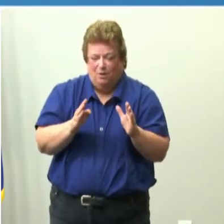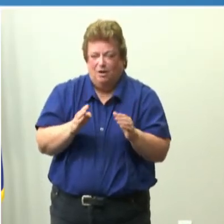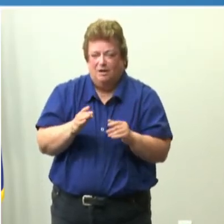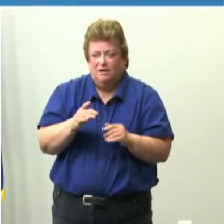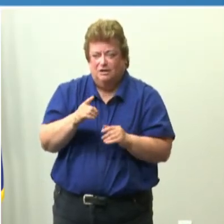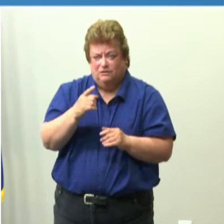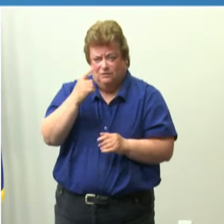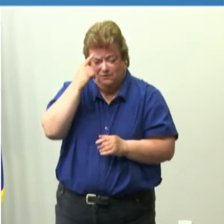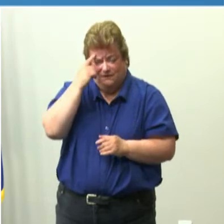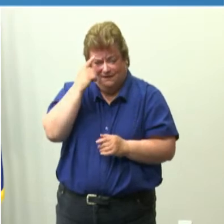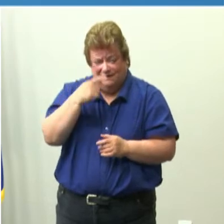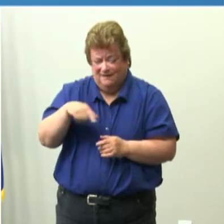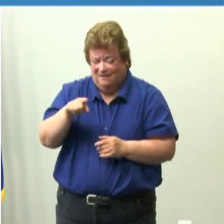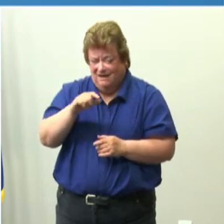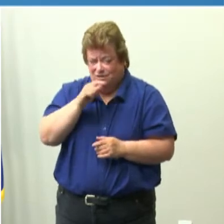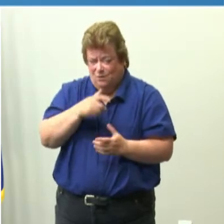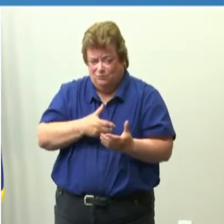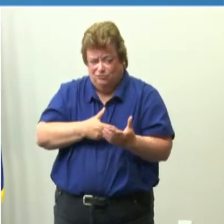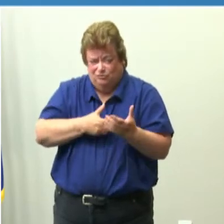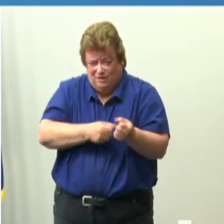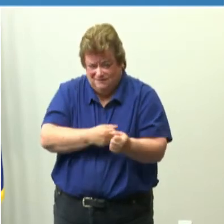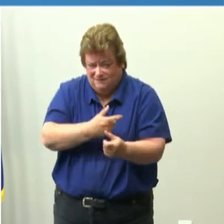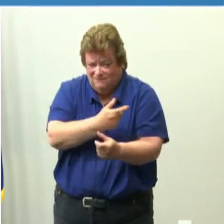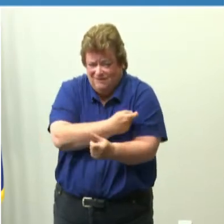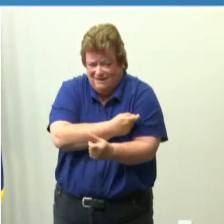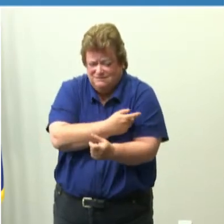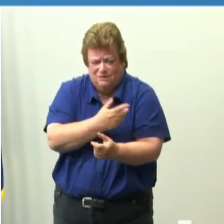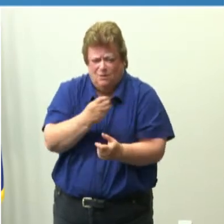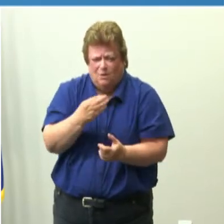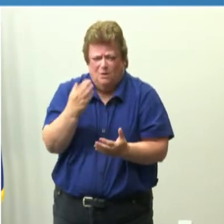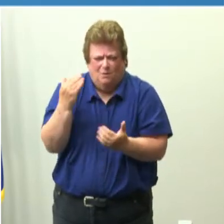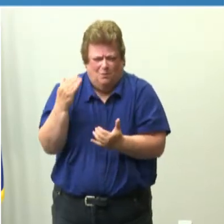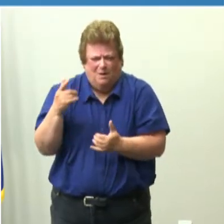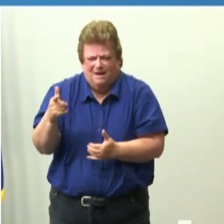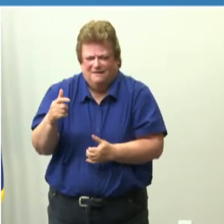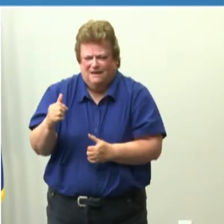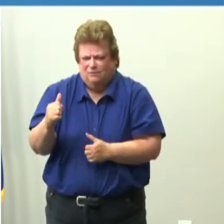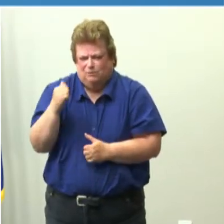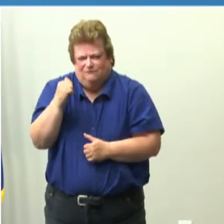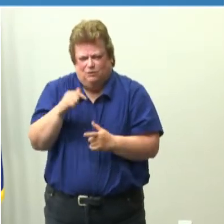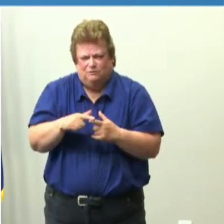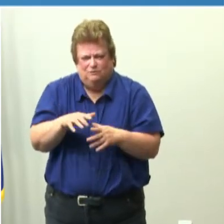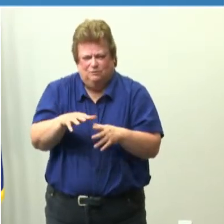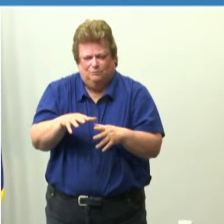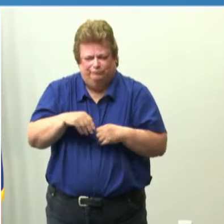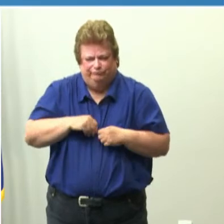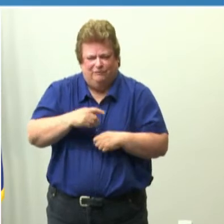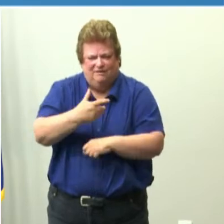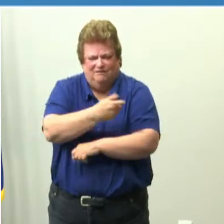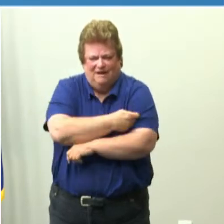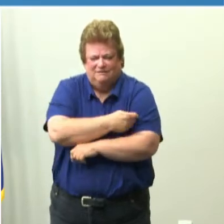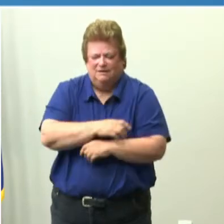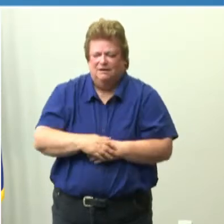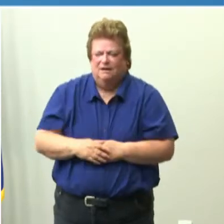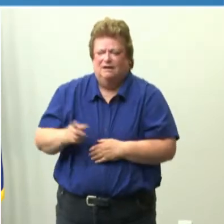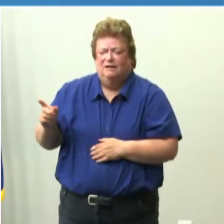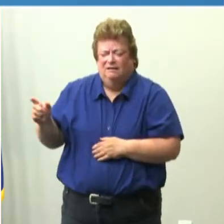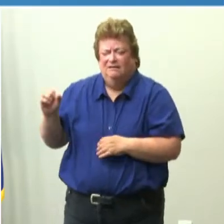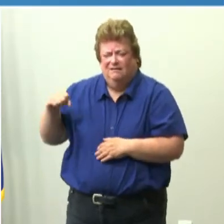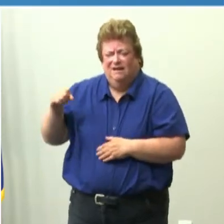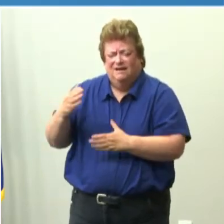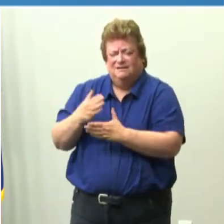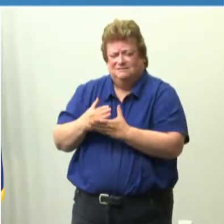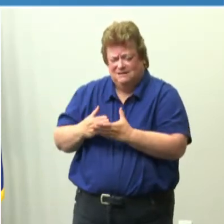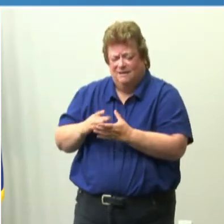of distrust in the vaccine, or what is, I guess, your thought process on why their vaccination rate is so low? Some of it could be distrust, or